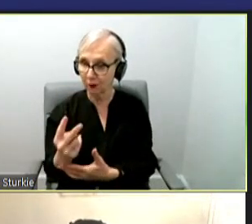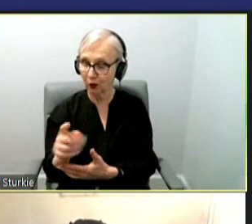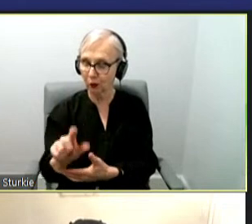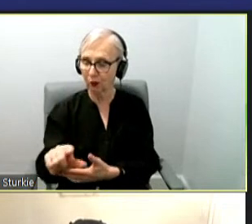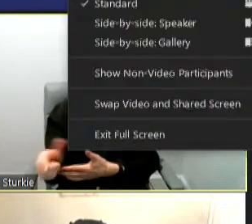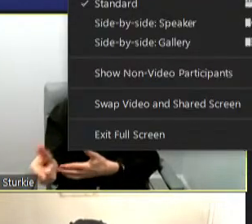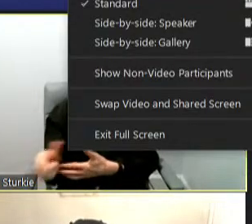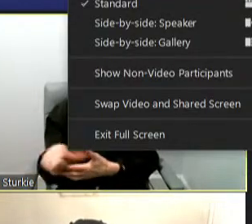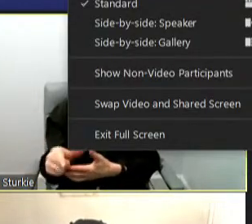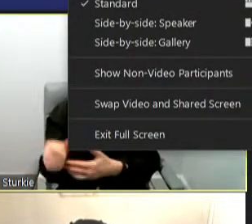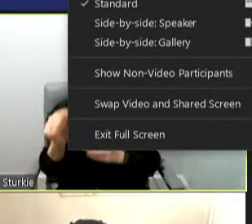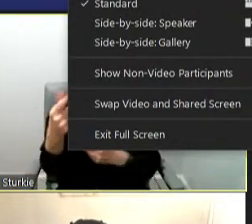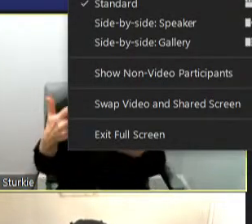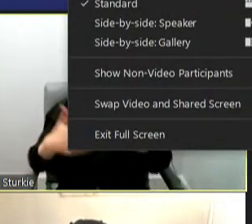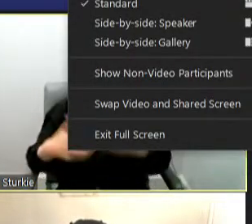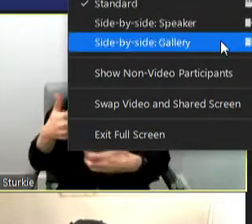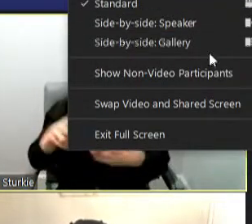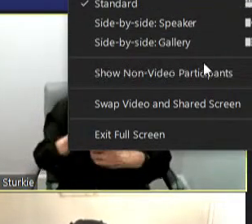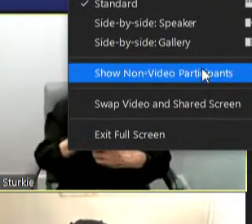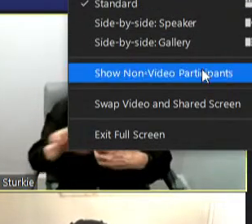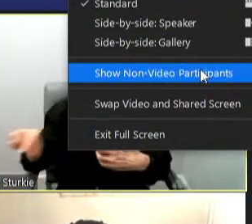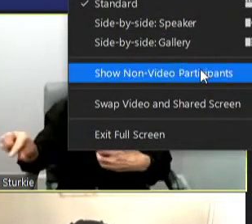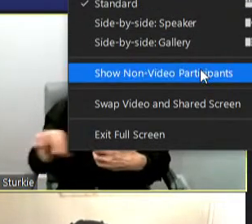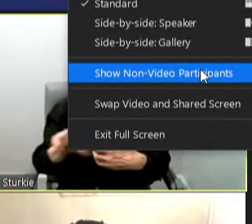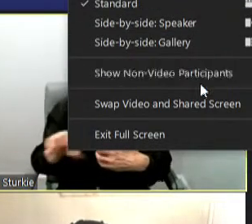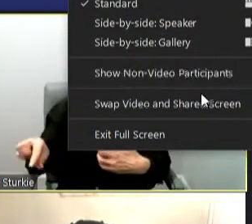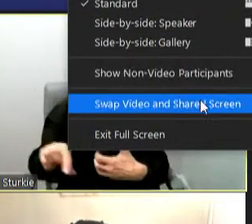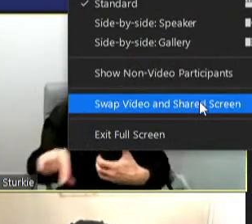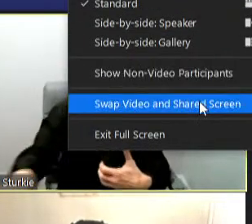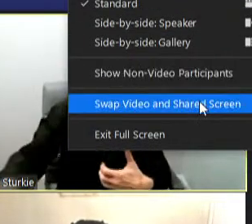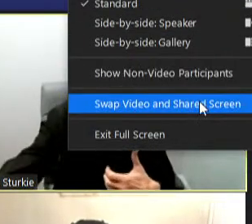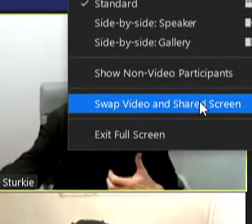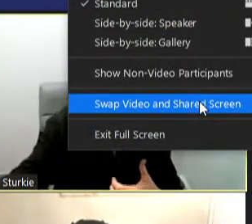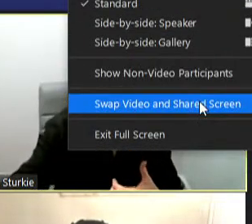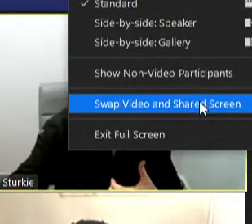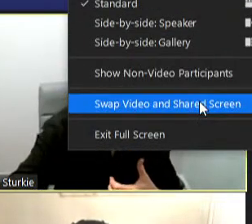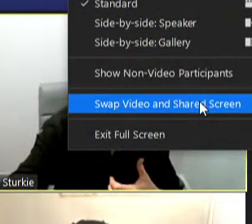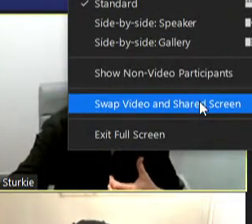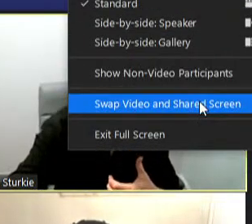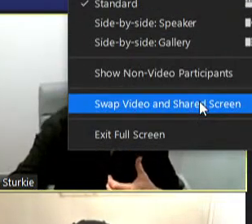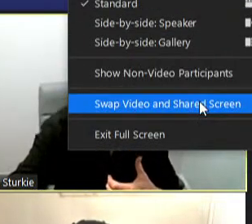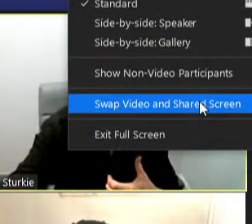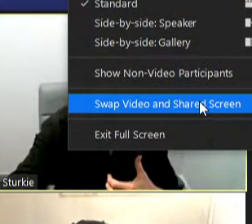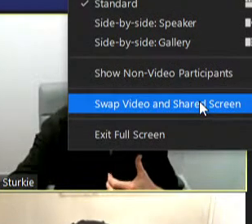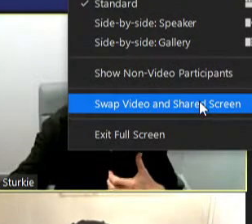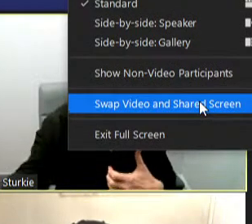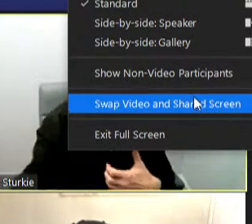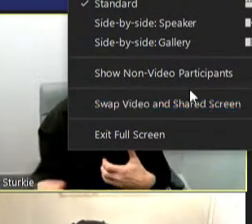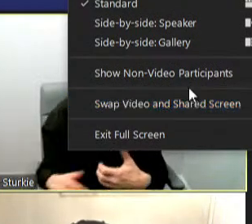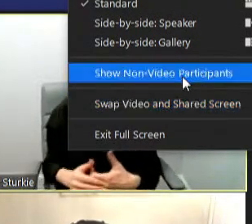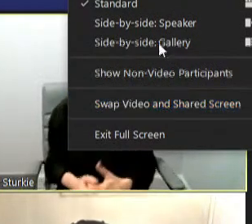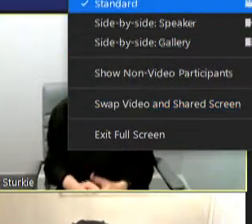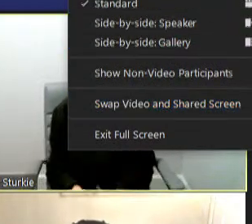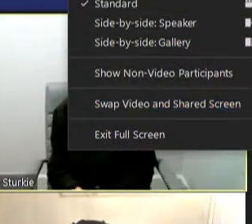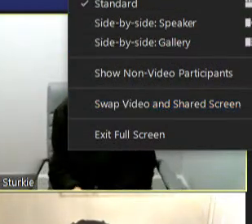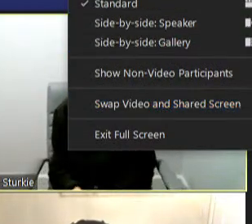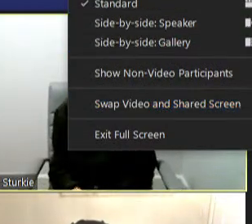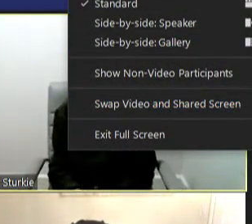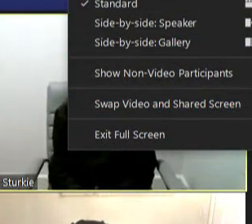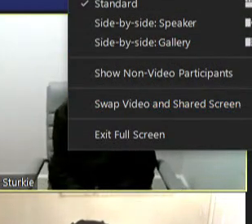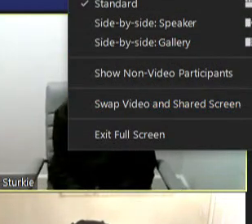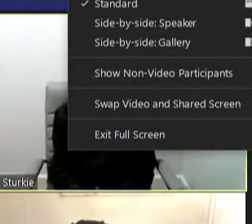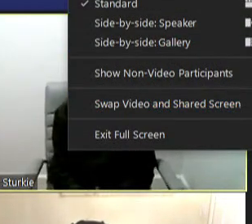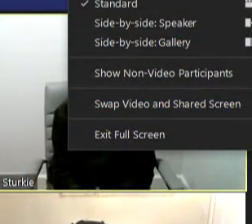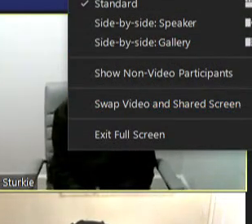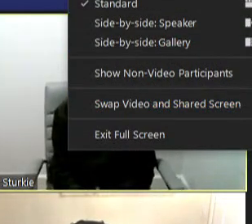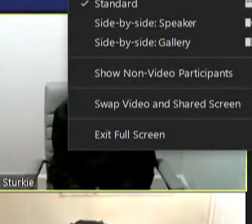use that gray slider bar, and you can kind of go back and forth between the presenters and the presentation, the slides that